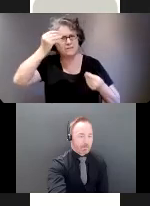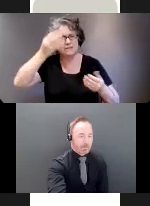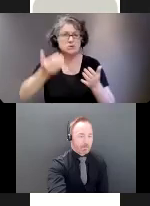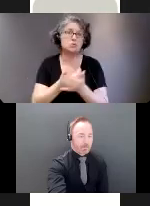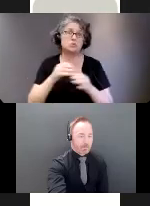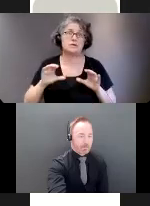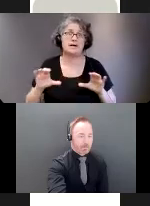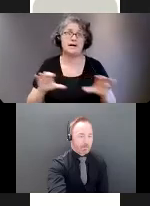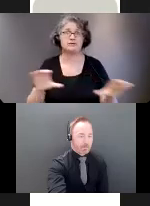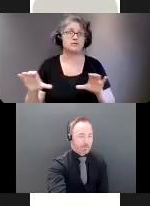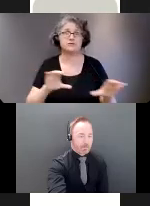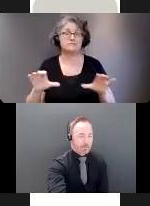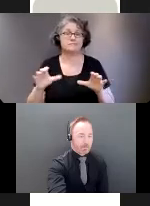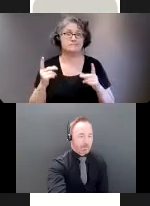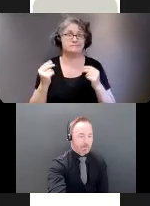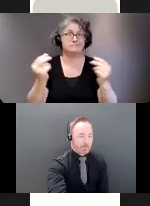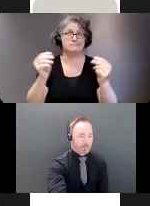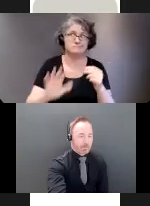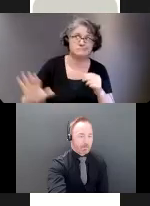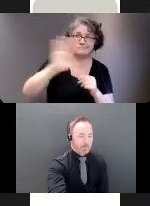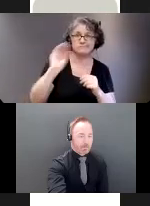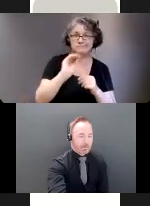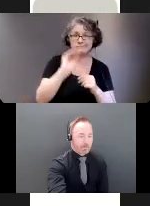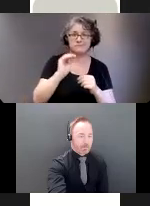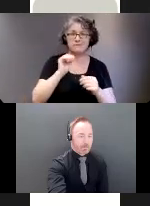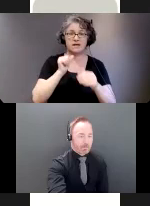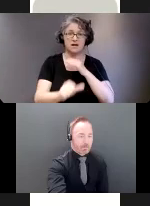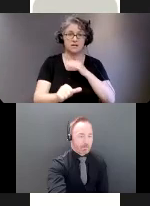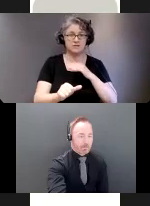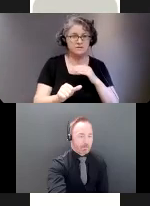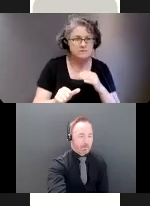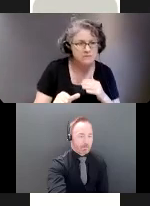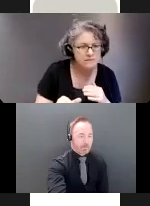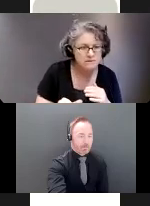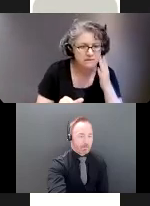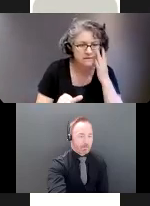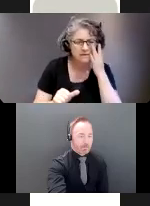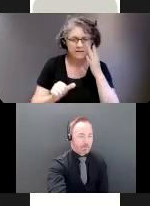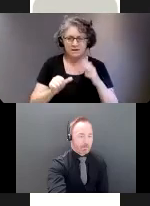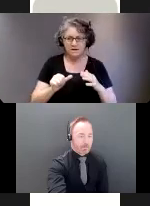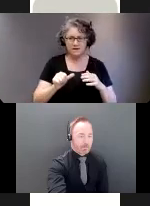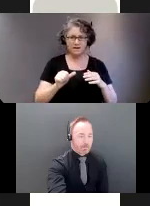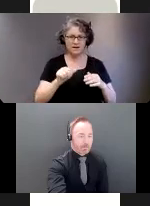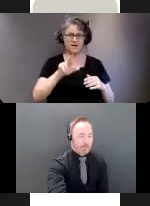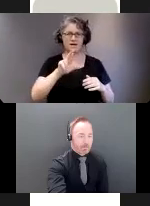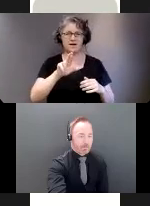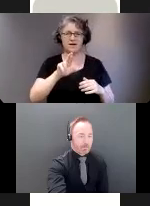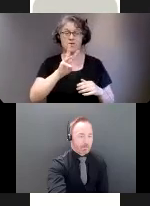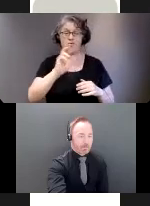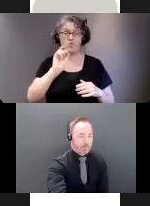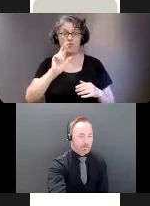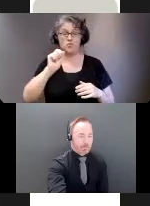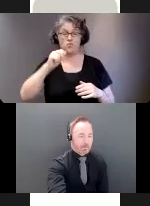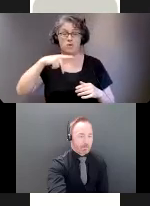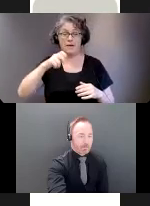actions across Ontario under our Wrapped in Courage campaign. So I am wearing a Wrapped in Courage scarf, and I pop